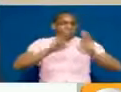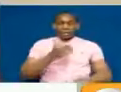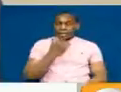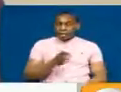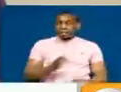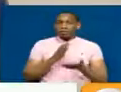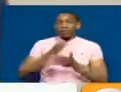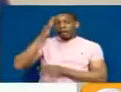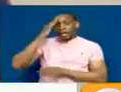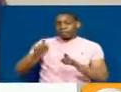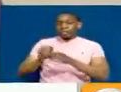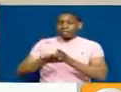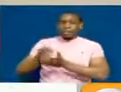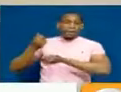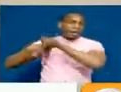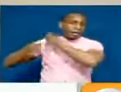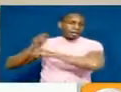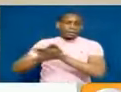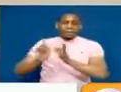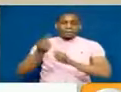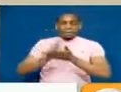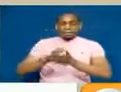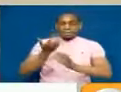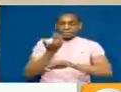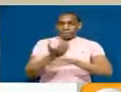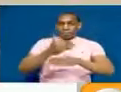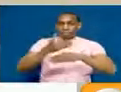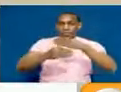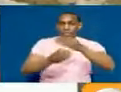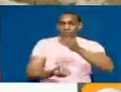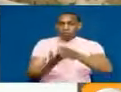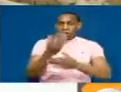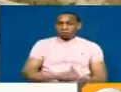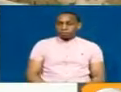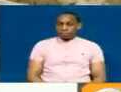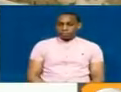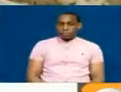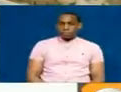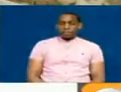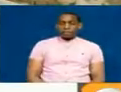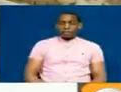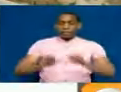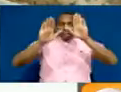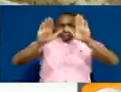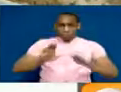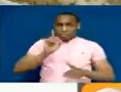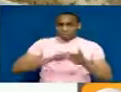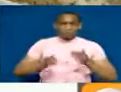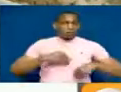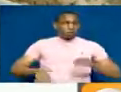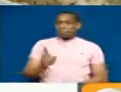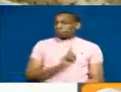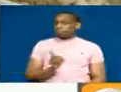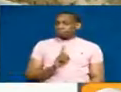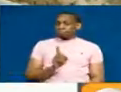they've known and their ancestors since the first foundation stones were laid here. The most important thing in all this, there is no any